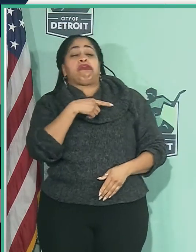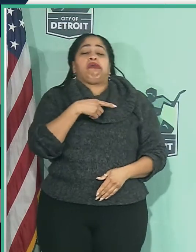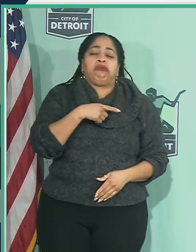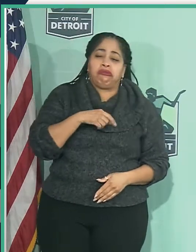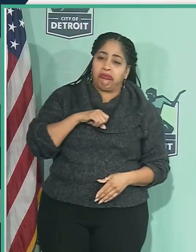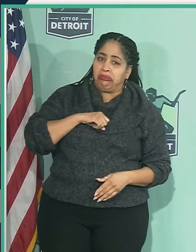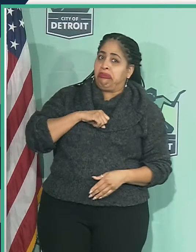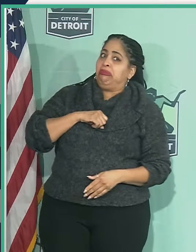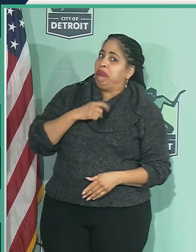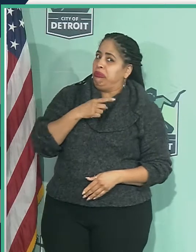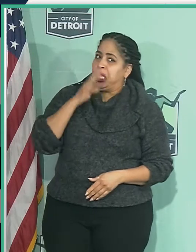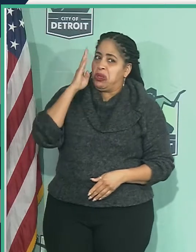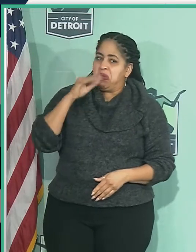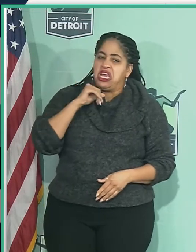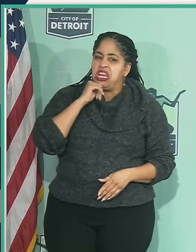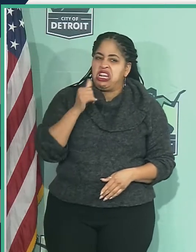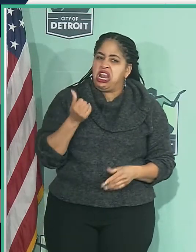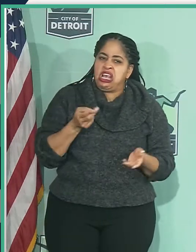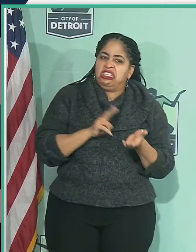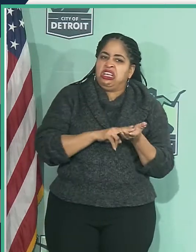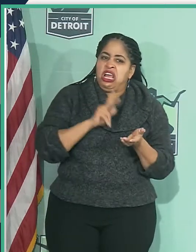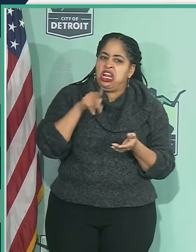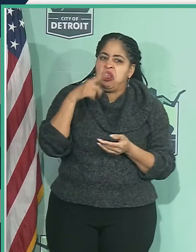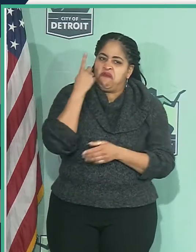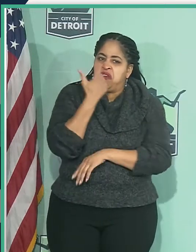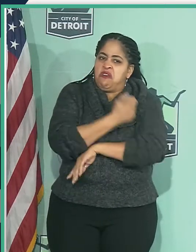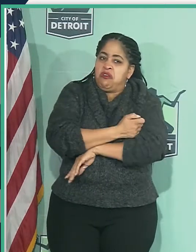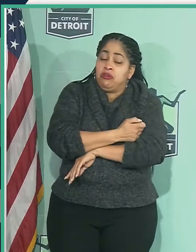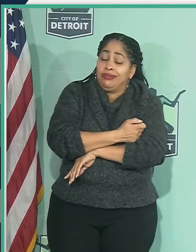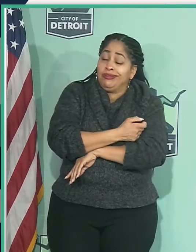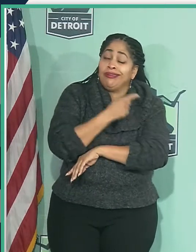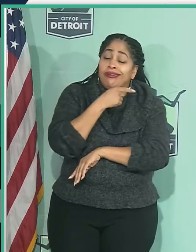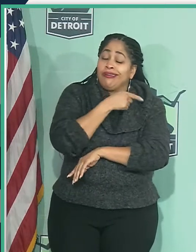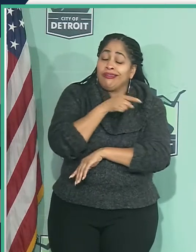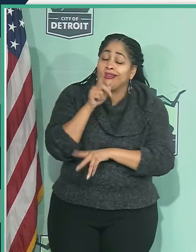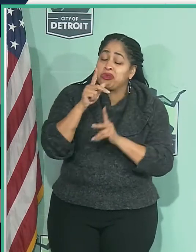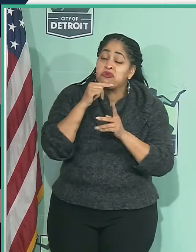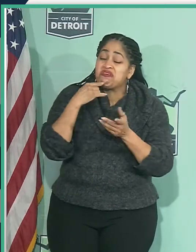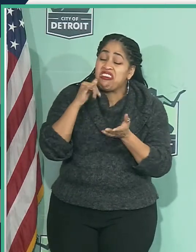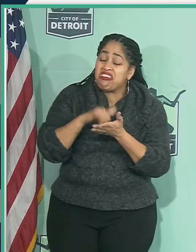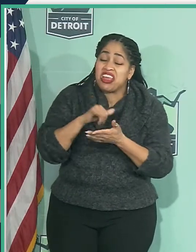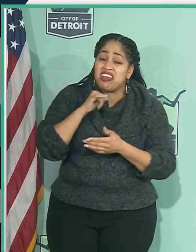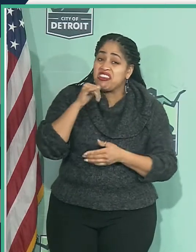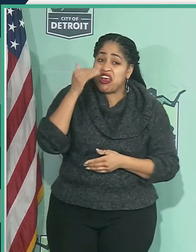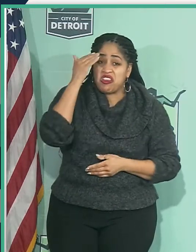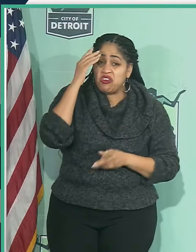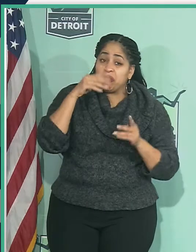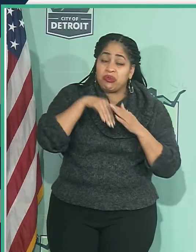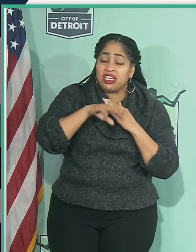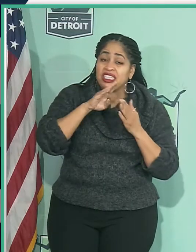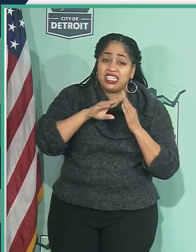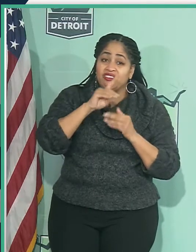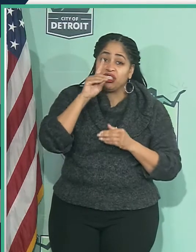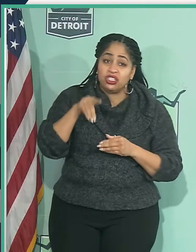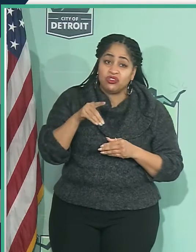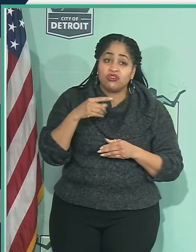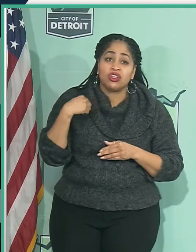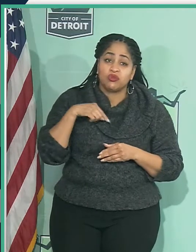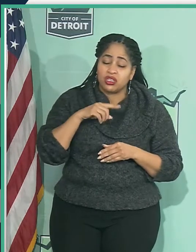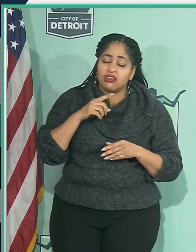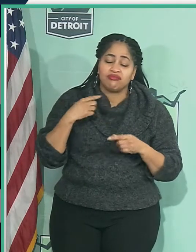to call up and get ready for the vaccine clearly did not know the people in the city, and we are very shortly going to be national